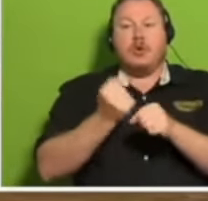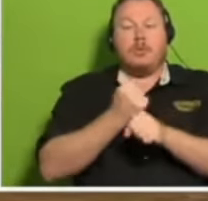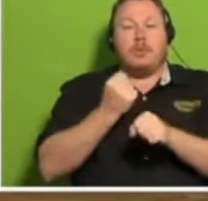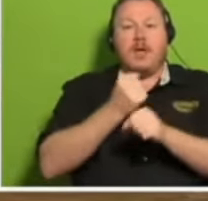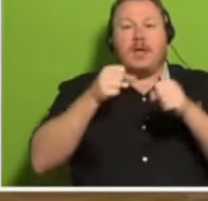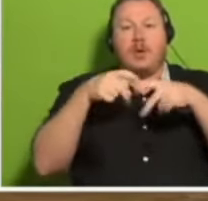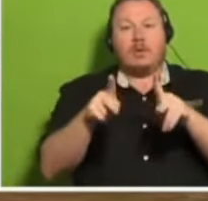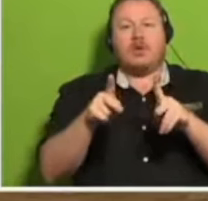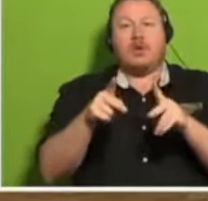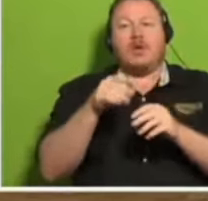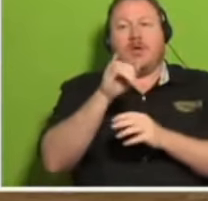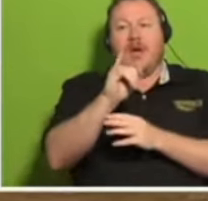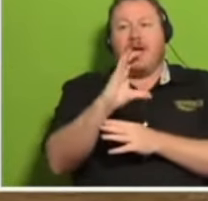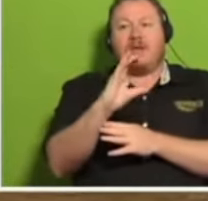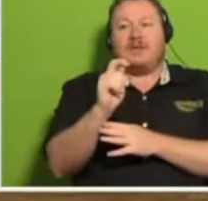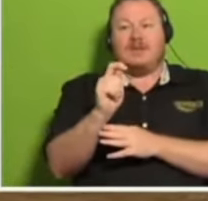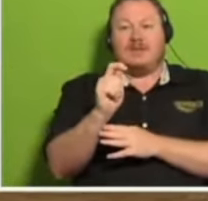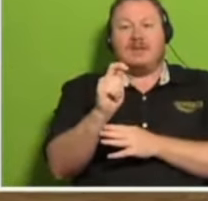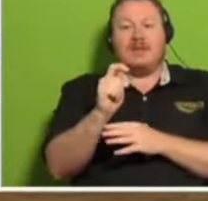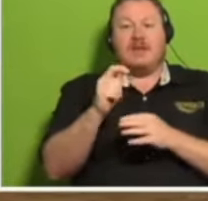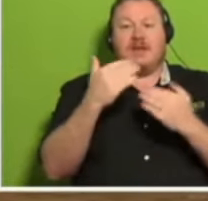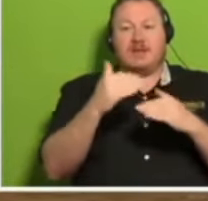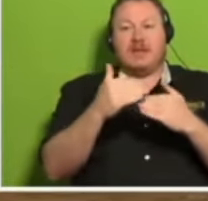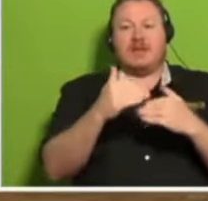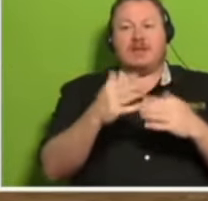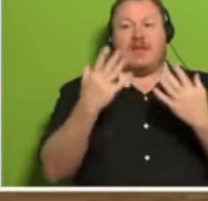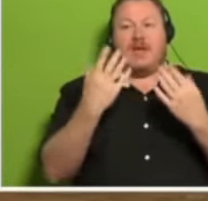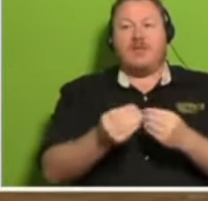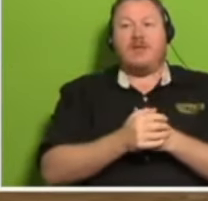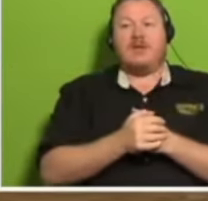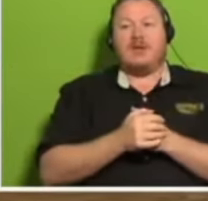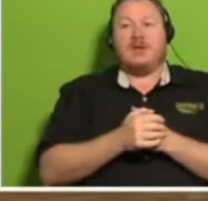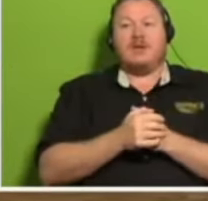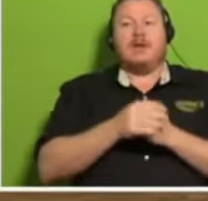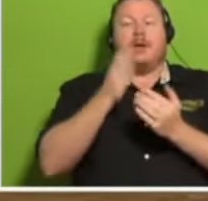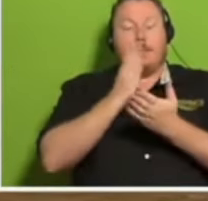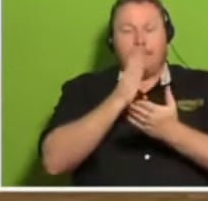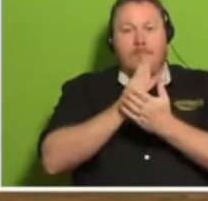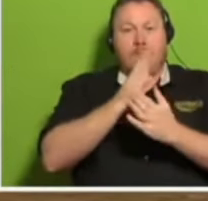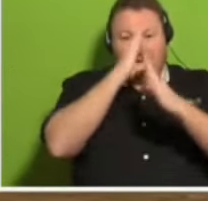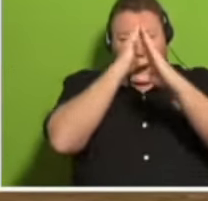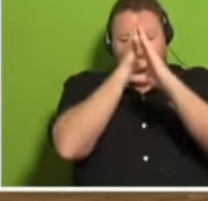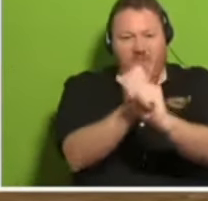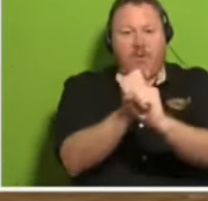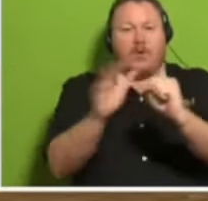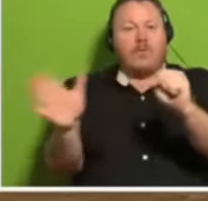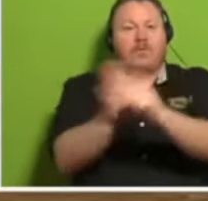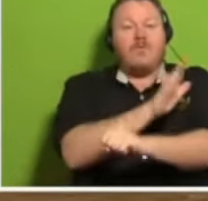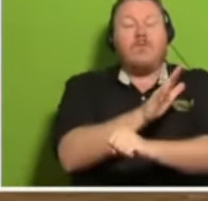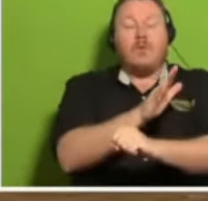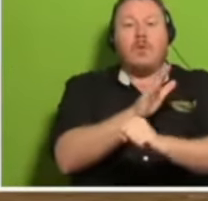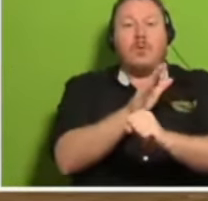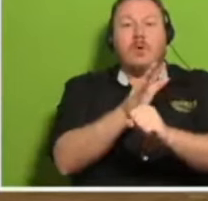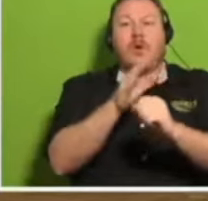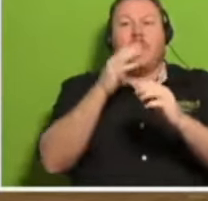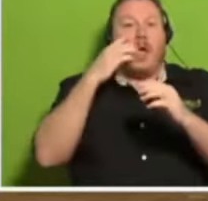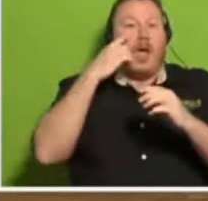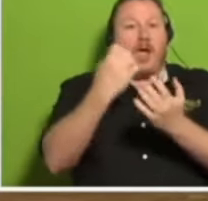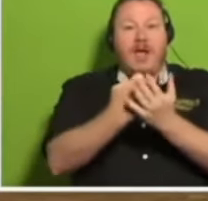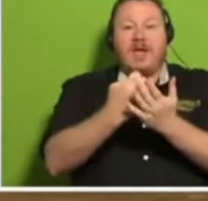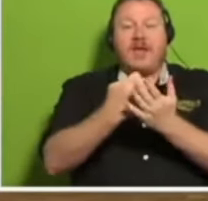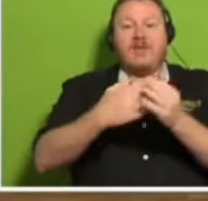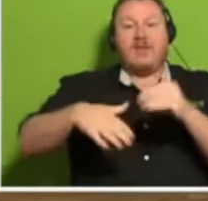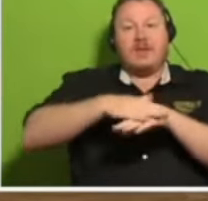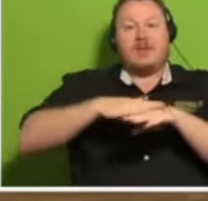opportunities that the ICT sector has. This means that we must become obsessive about developing evidence-based